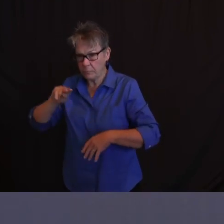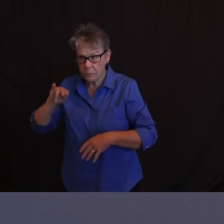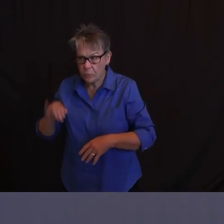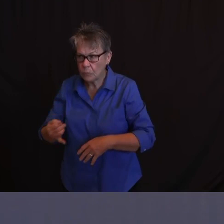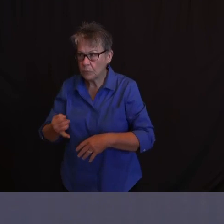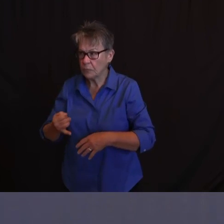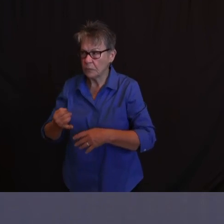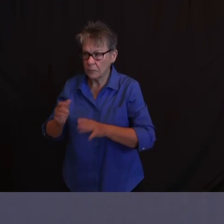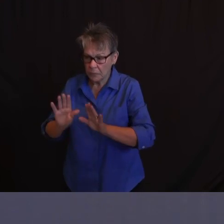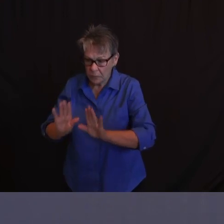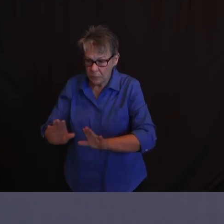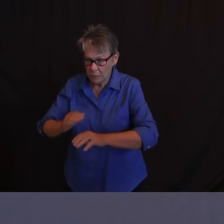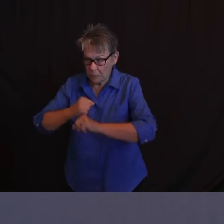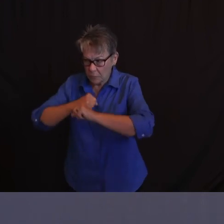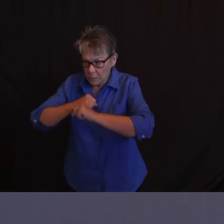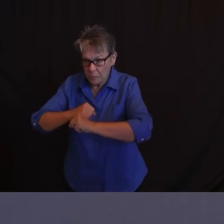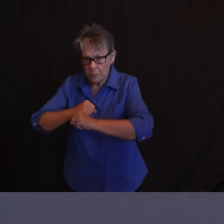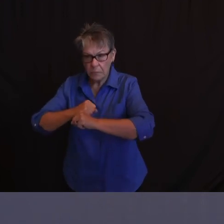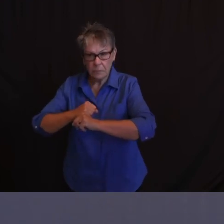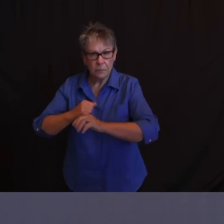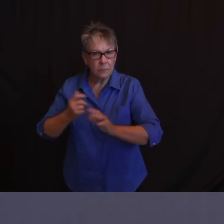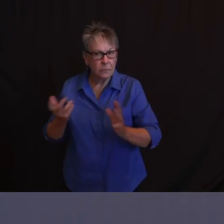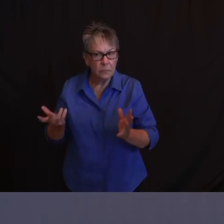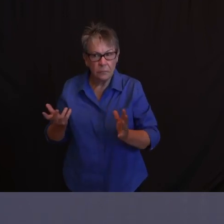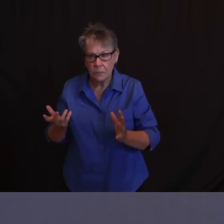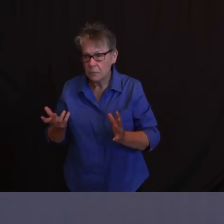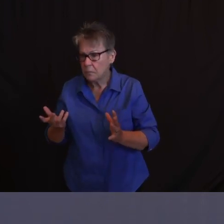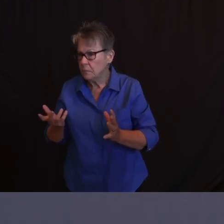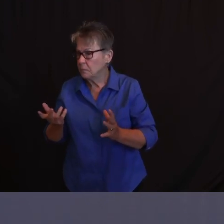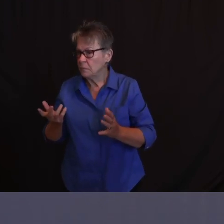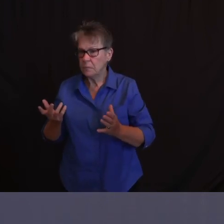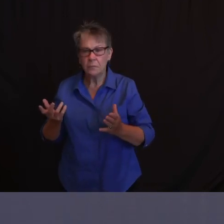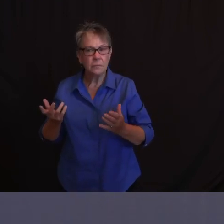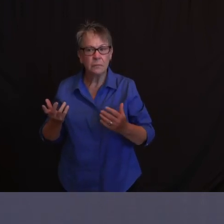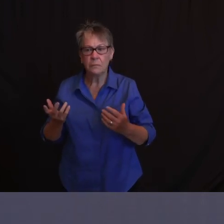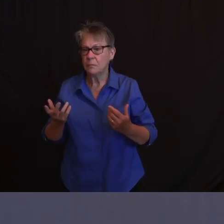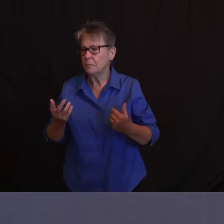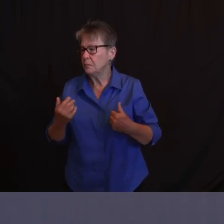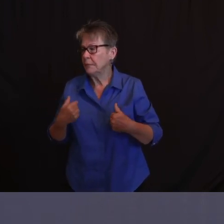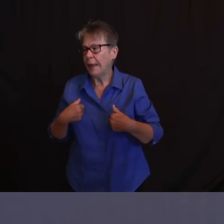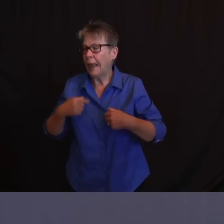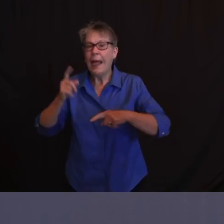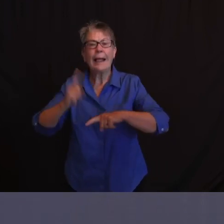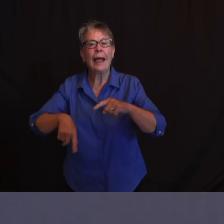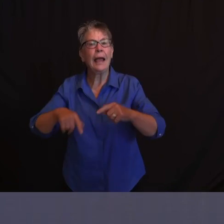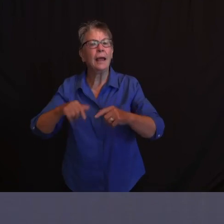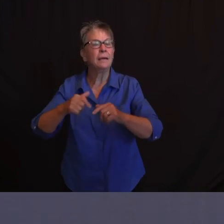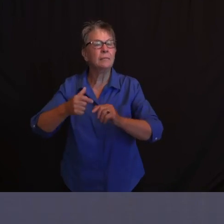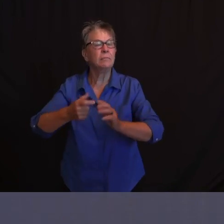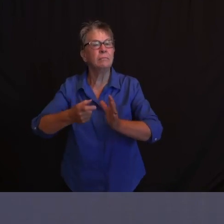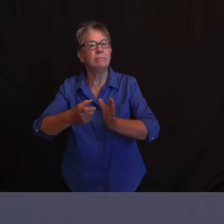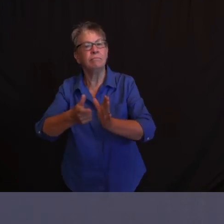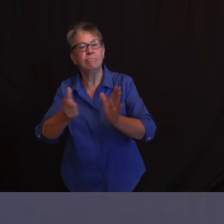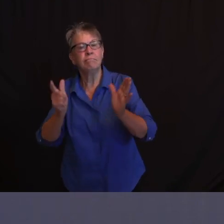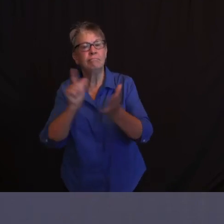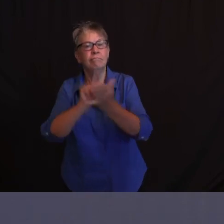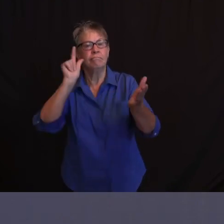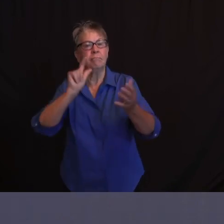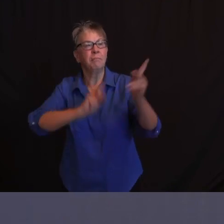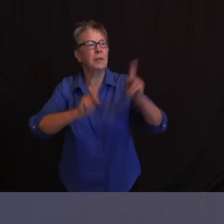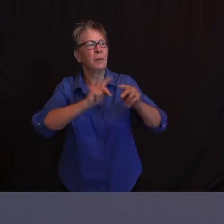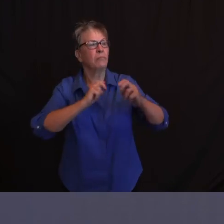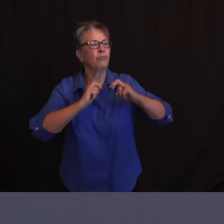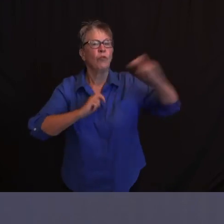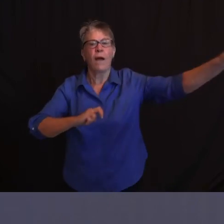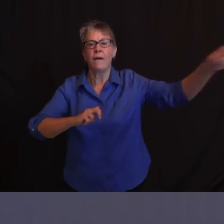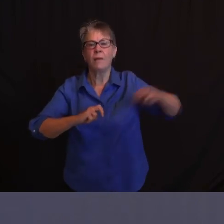can't legally stop people at the border, that's also going to be a factor. I can't tell you exactly how much of a factor, but that's got to weigh in.